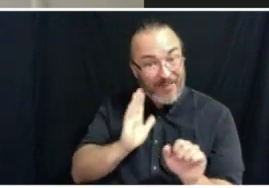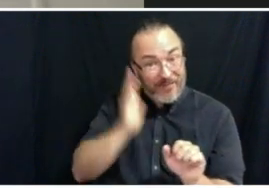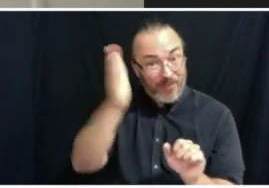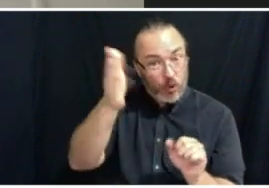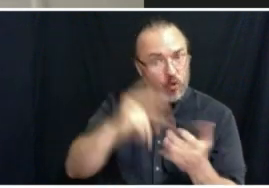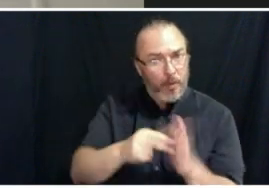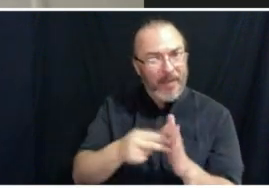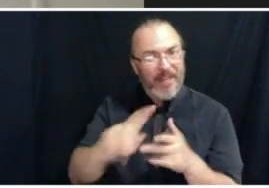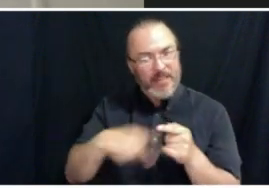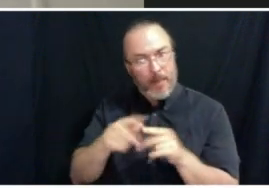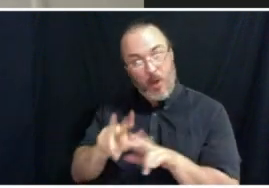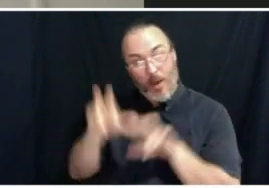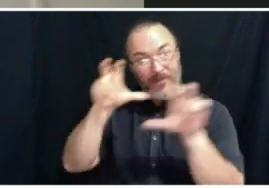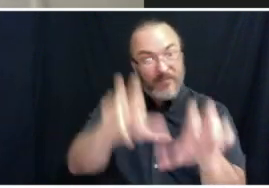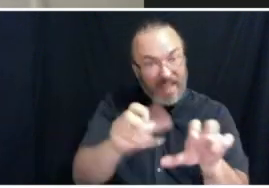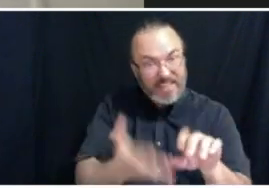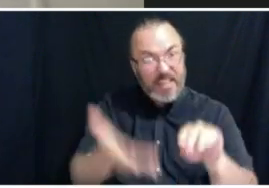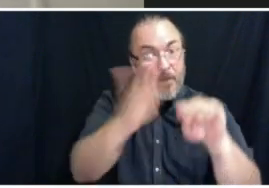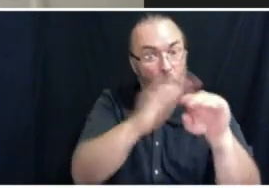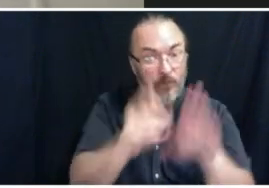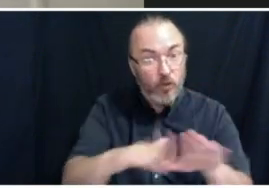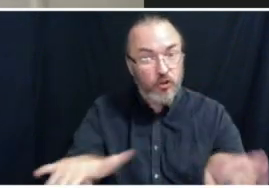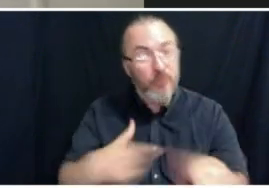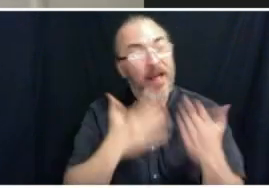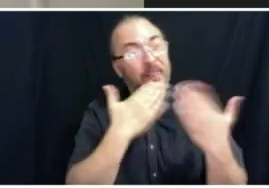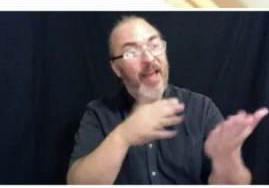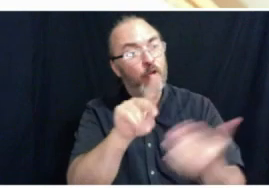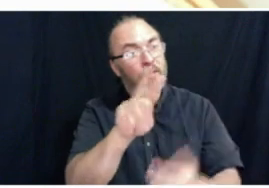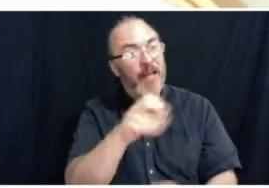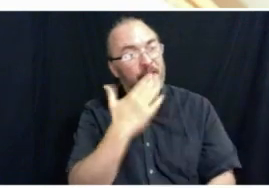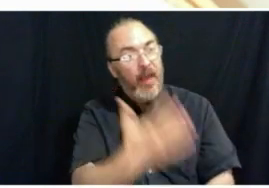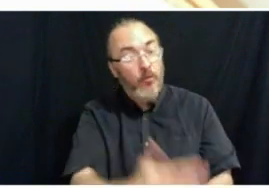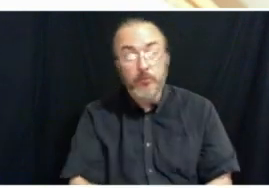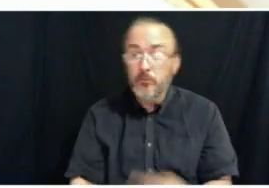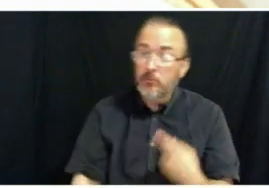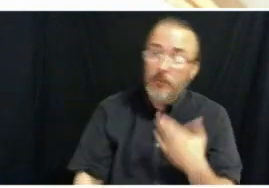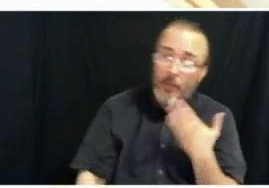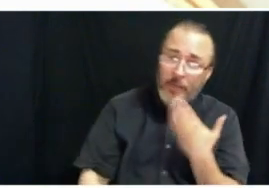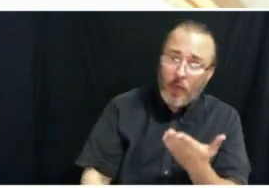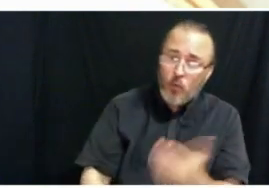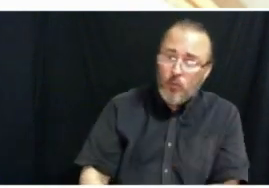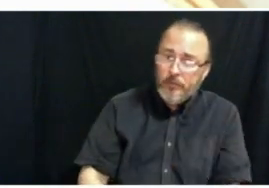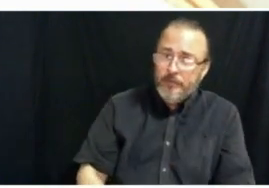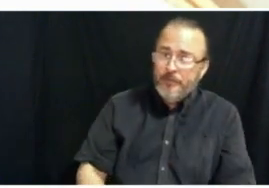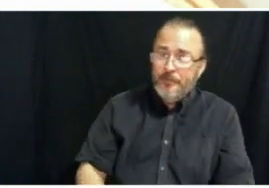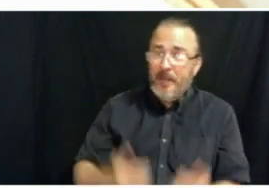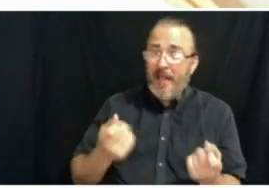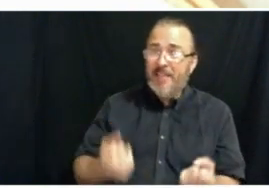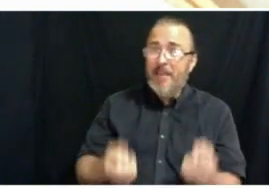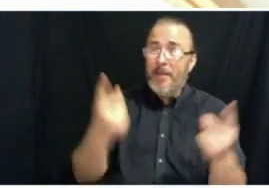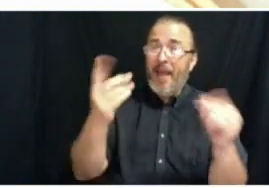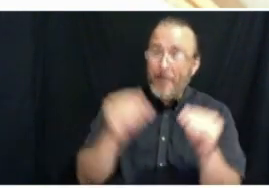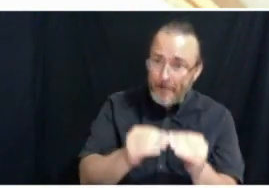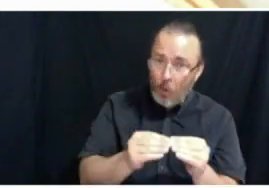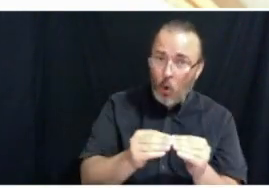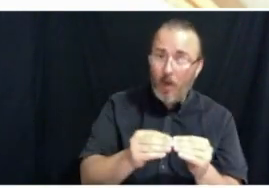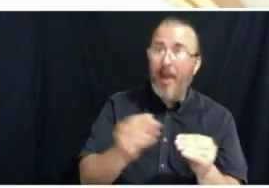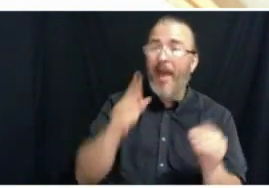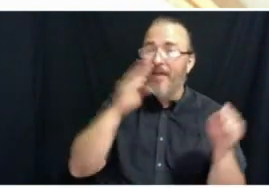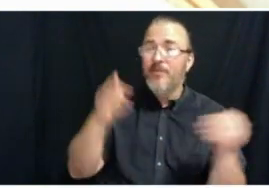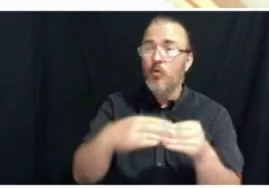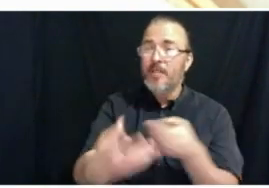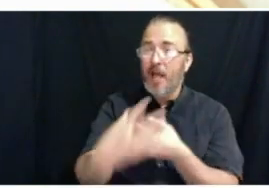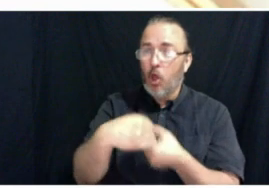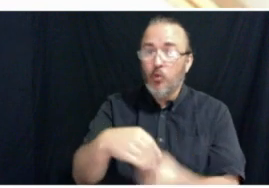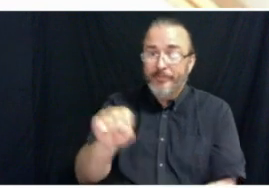children. Thank you very much, Dave. Thank you, Jaime. Spend more and spend more inclusively.